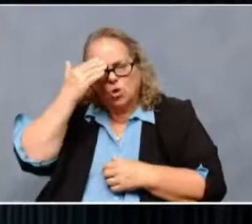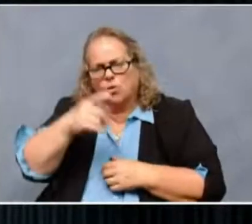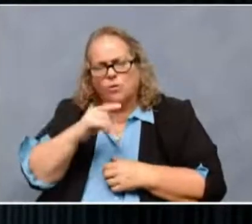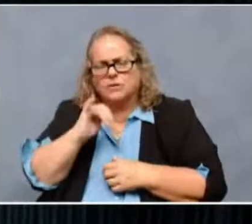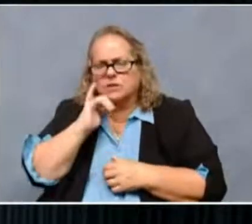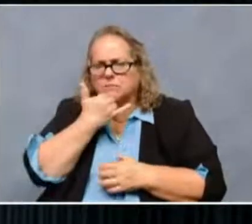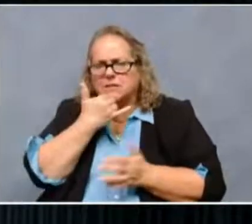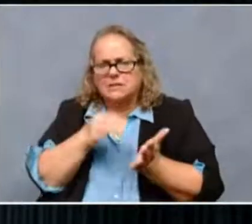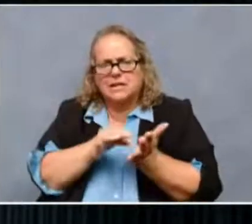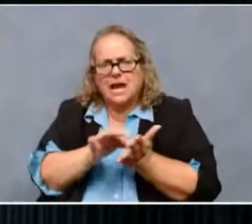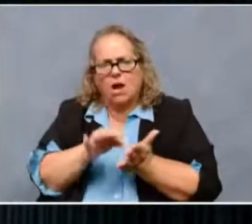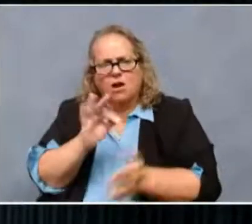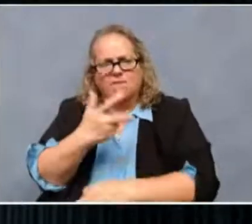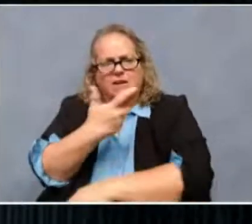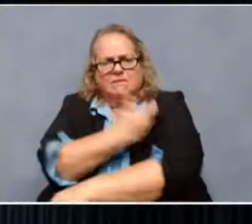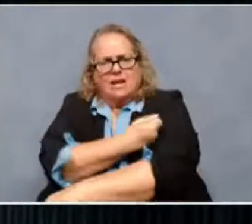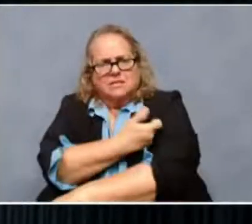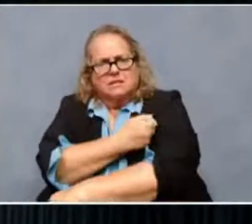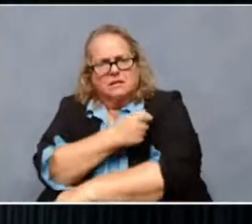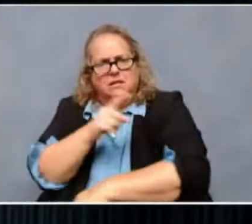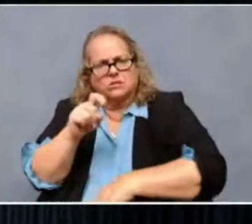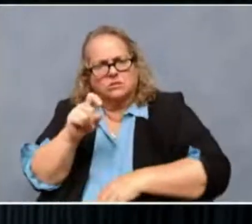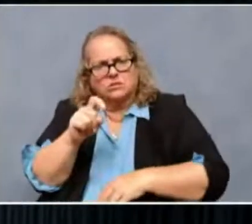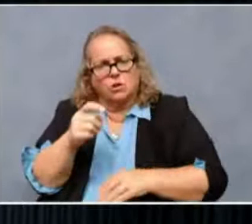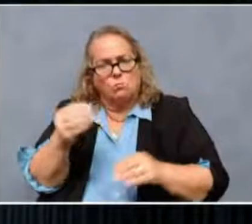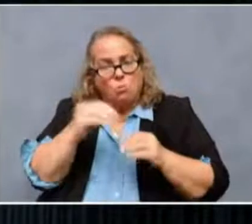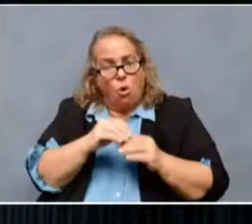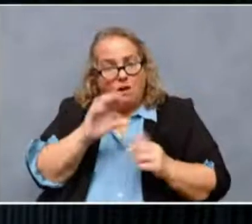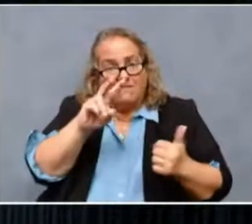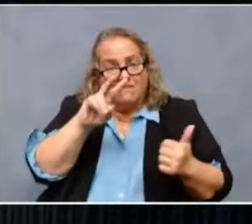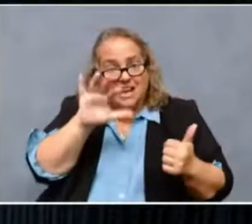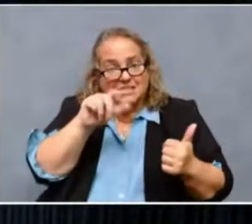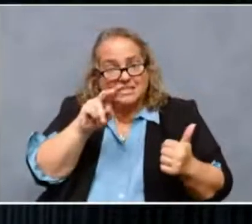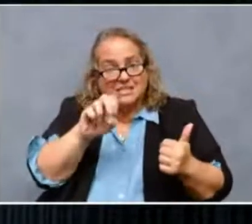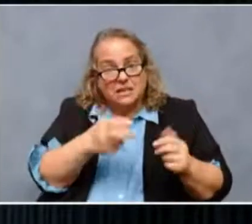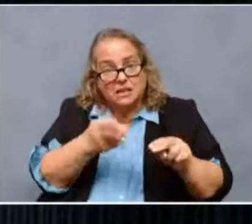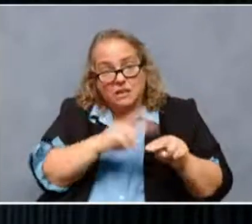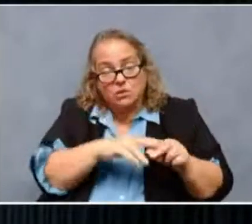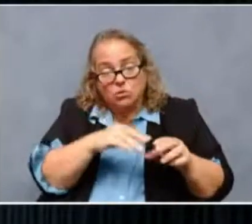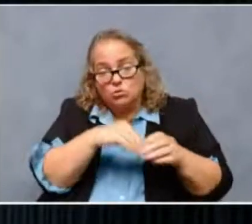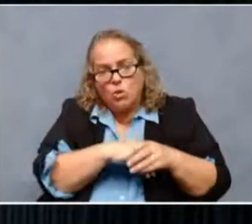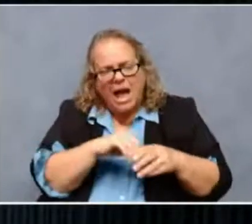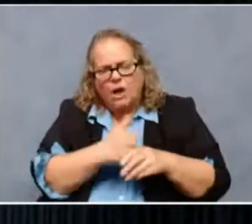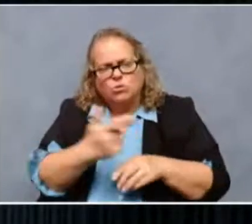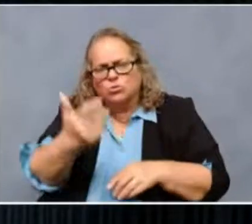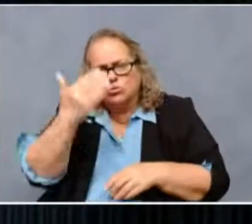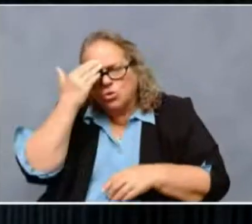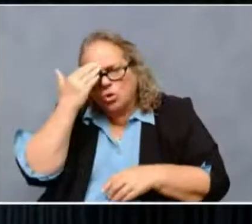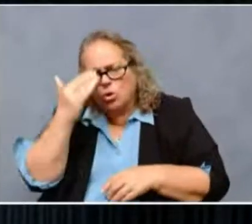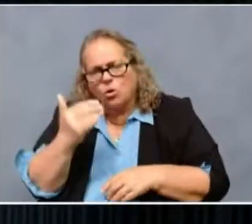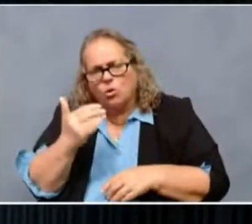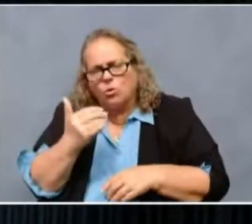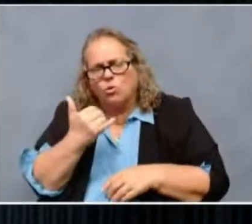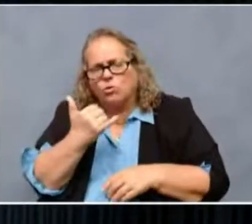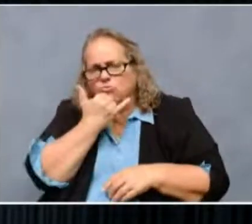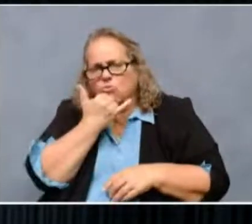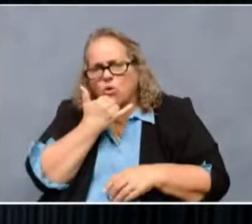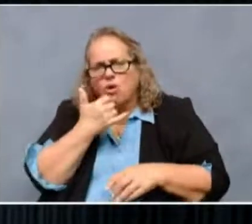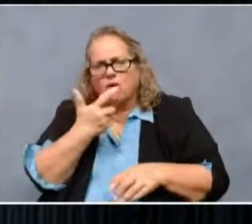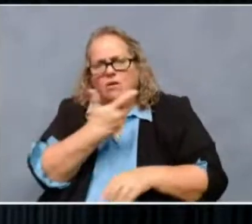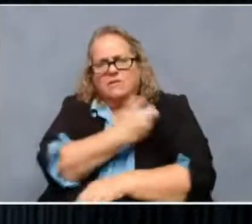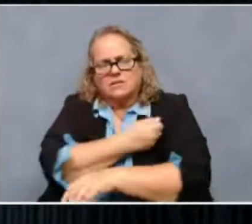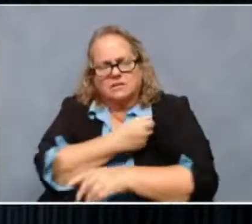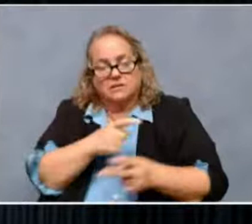more vaccine piling up in storage or what? And then secondly, I've been hearing about the United Nations warning